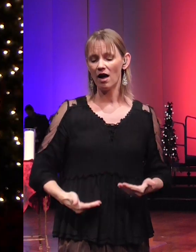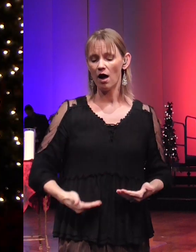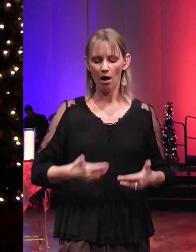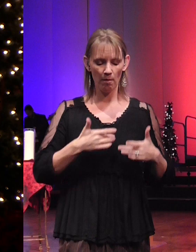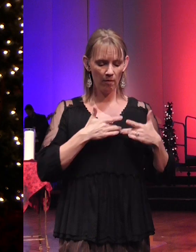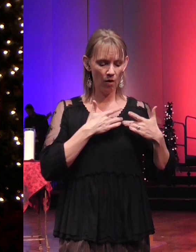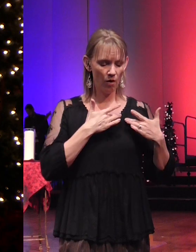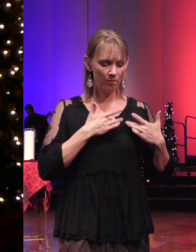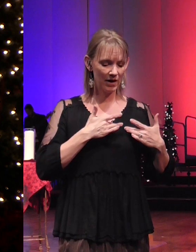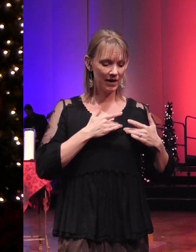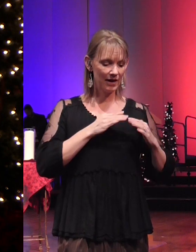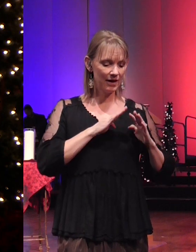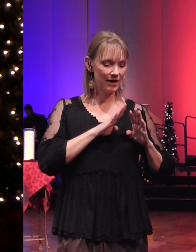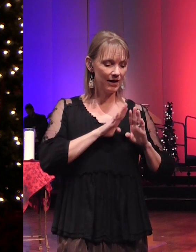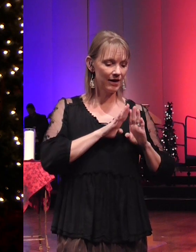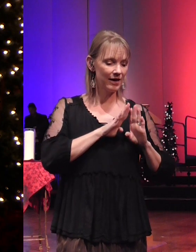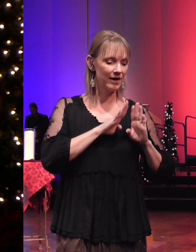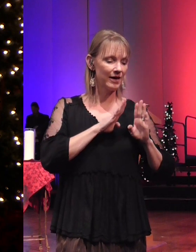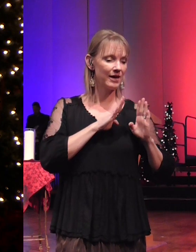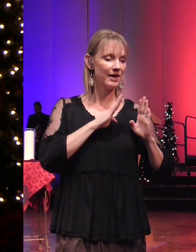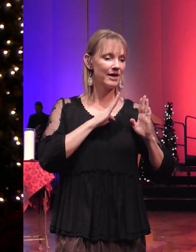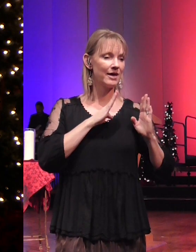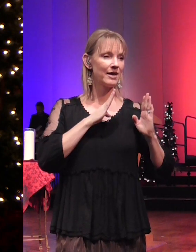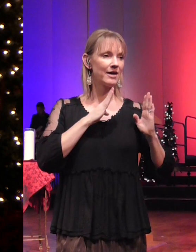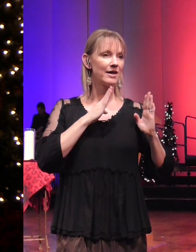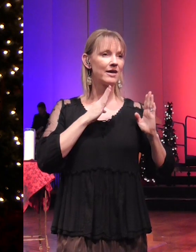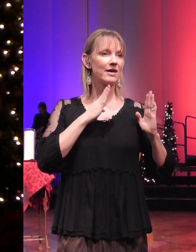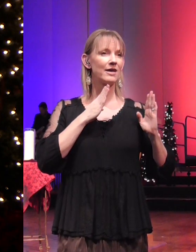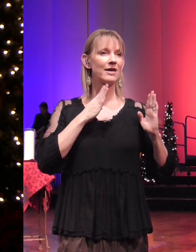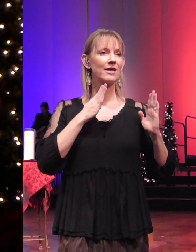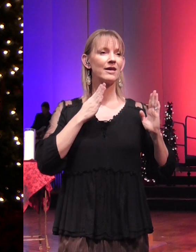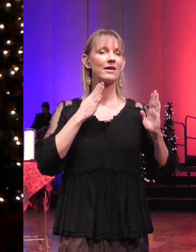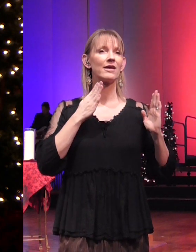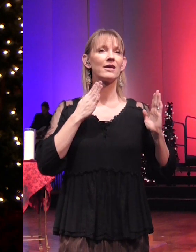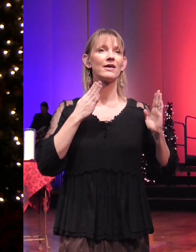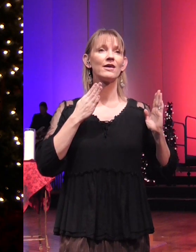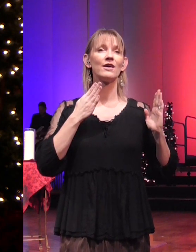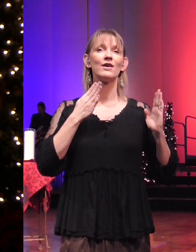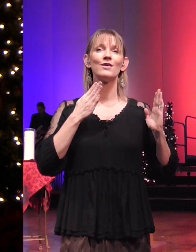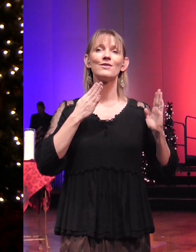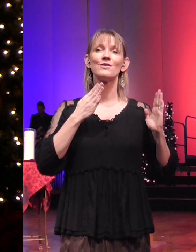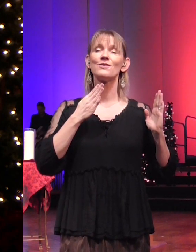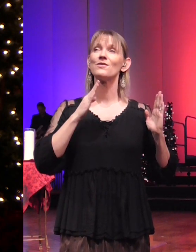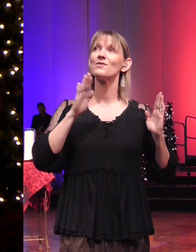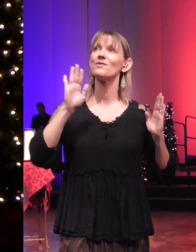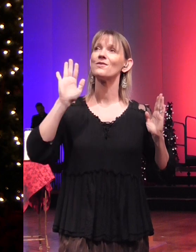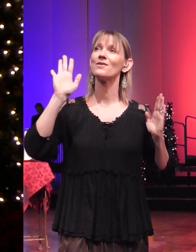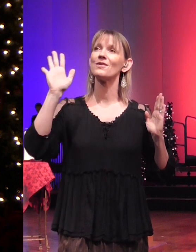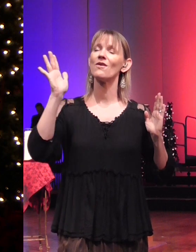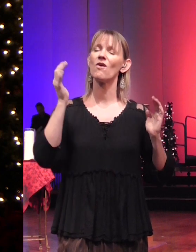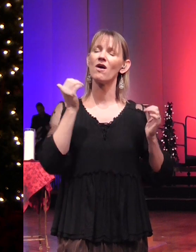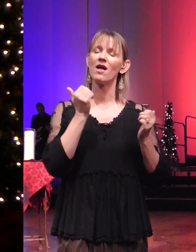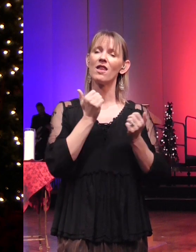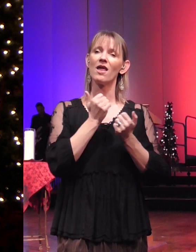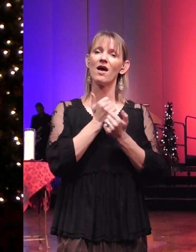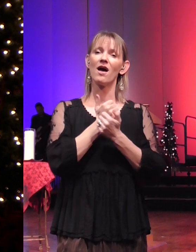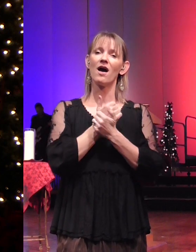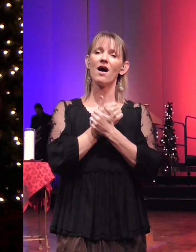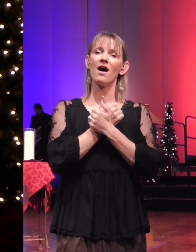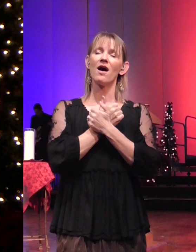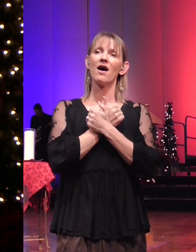I am opening to your